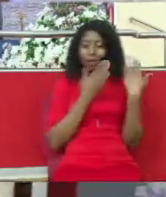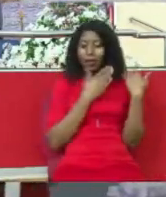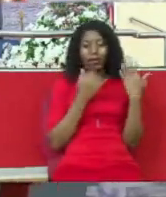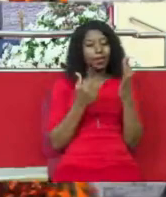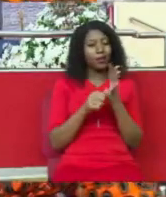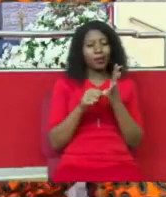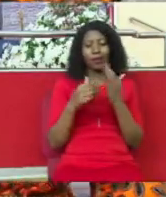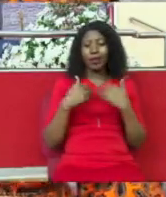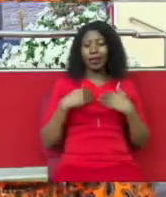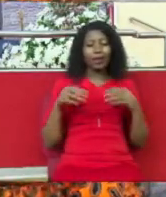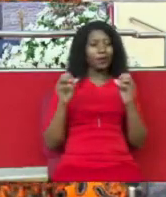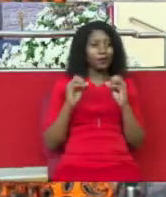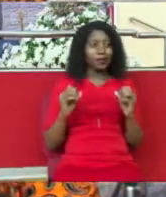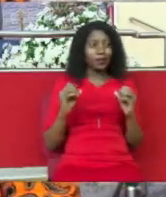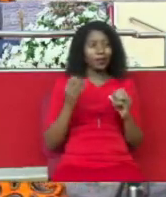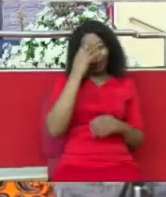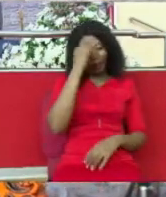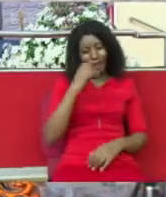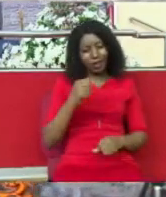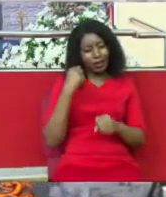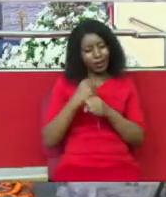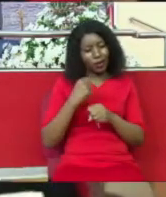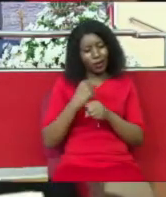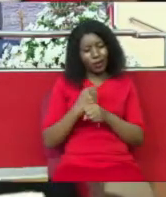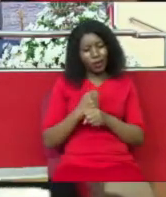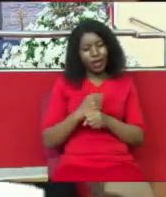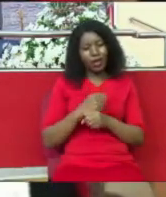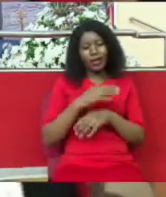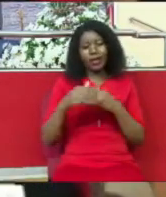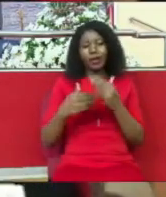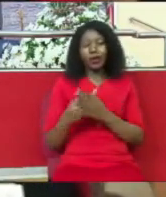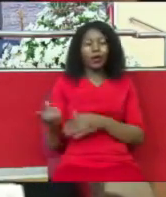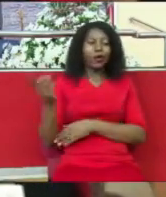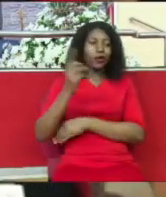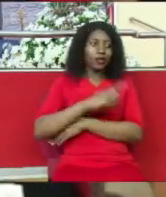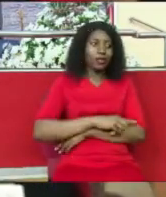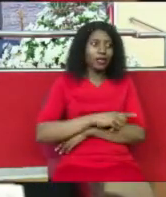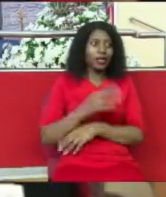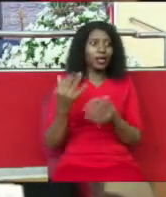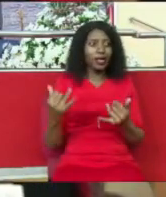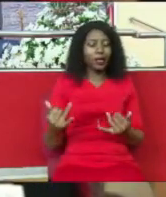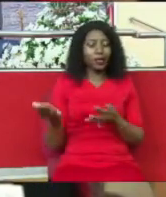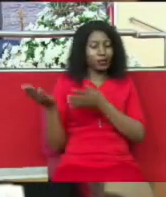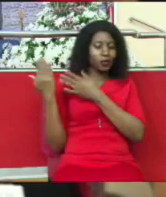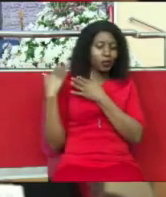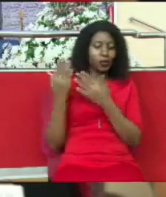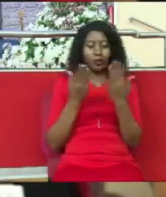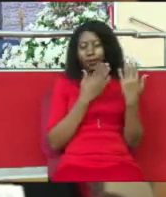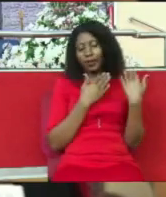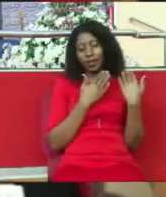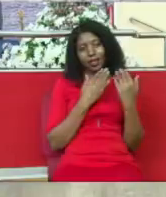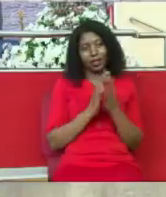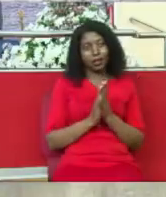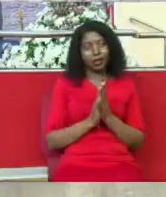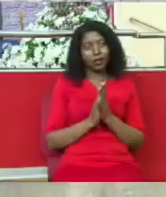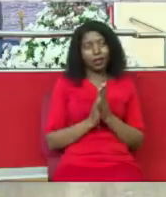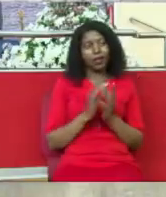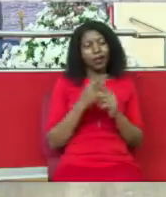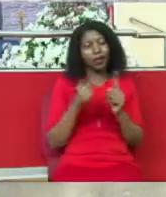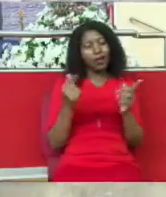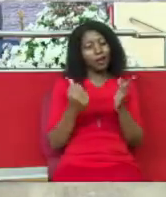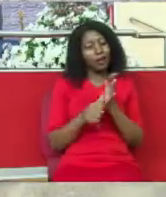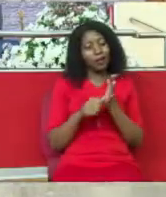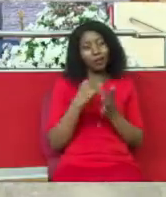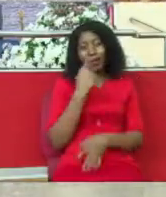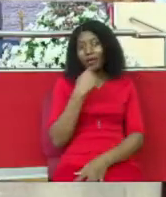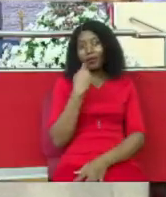aoge. Mwenye alikuwa naoga, she did not have a problem kwa sababu she had finished her work and she was taking a bath. The problem was someone who